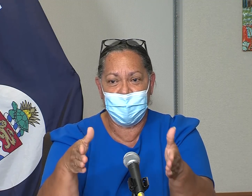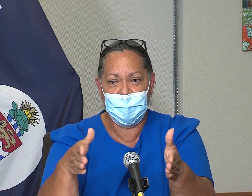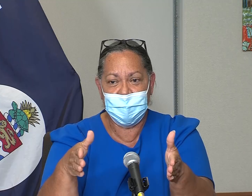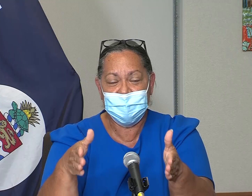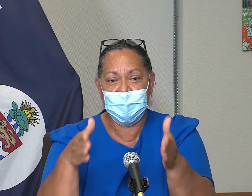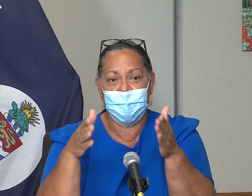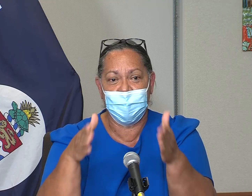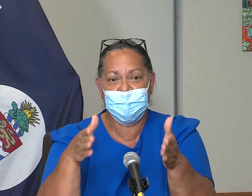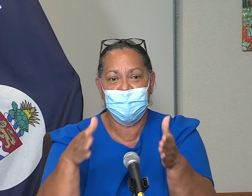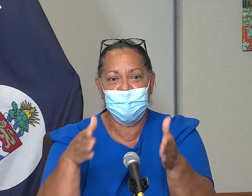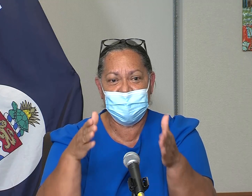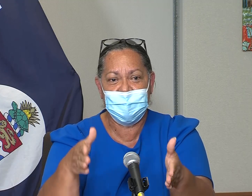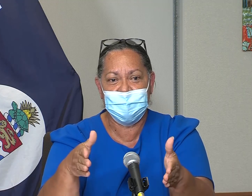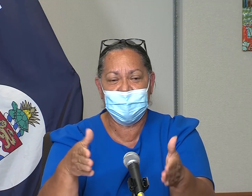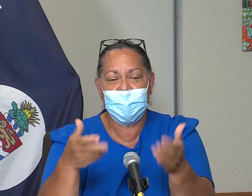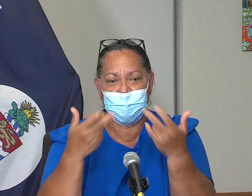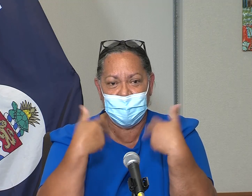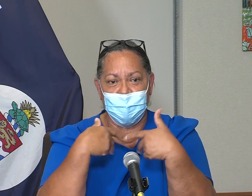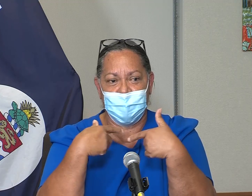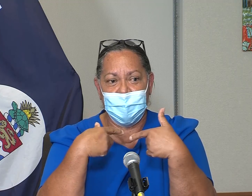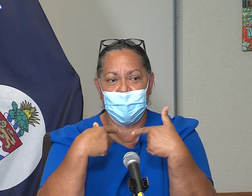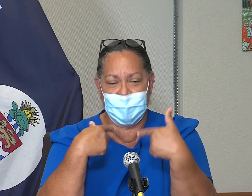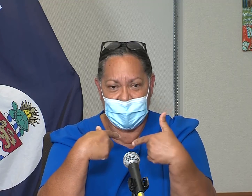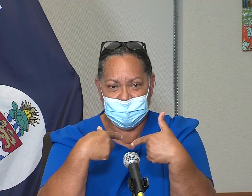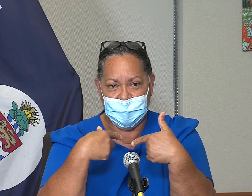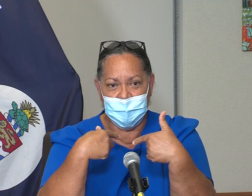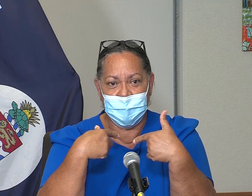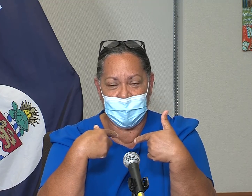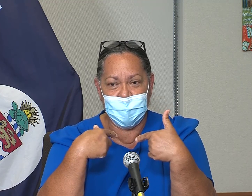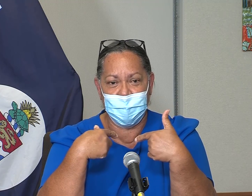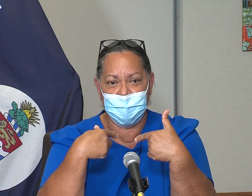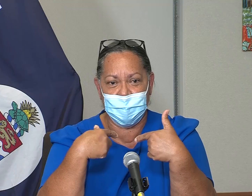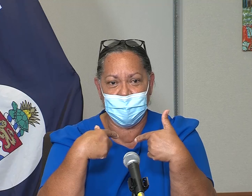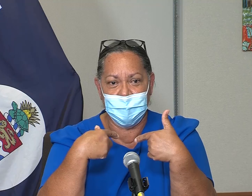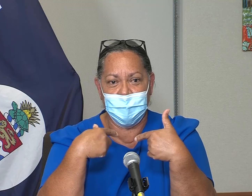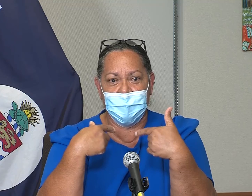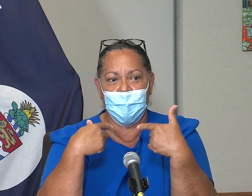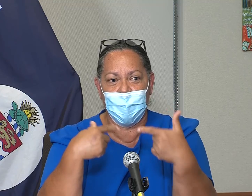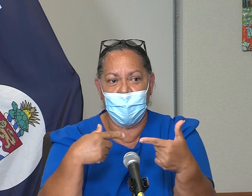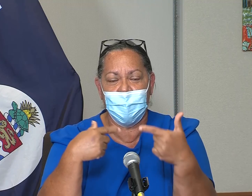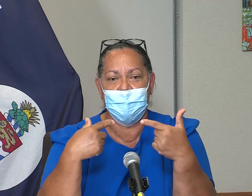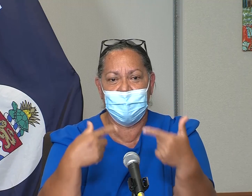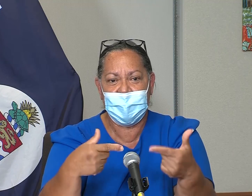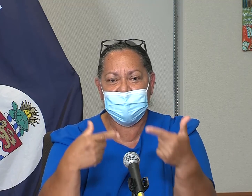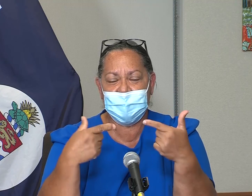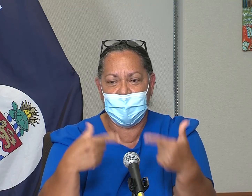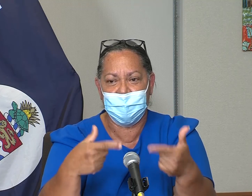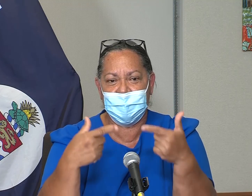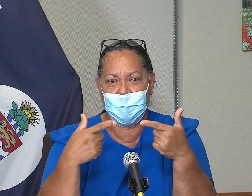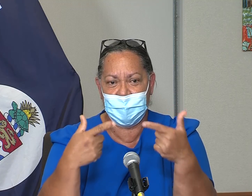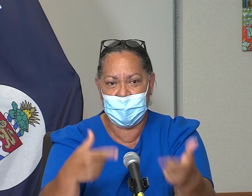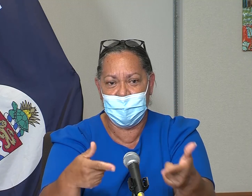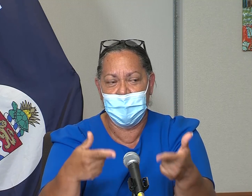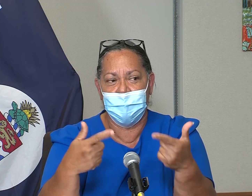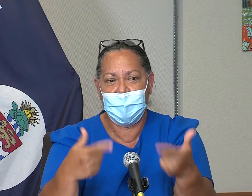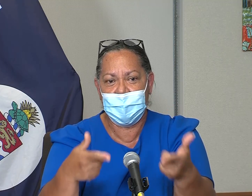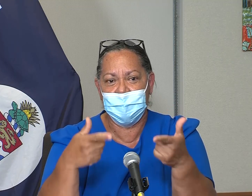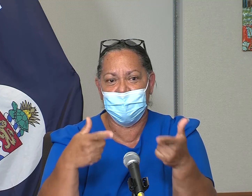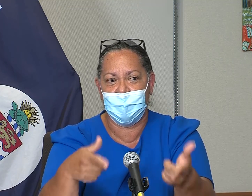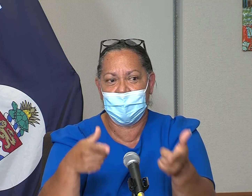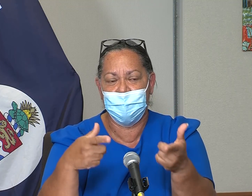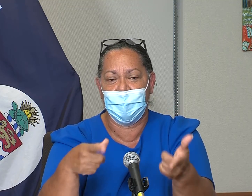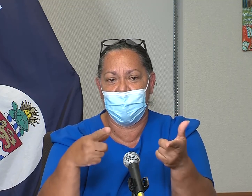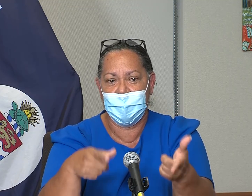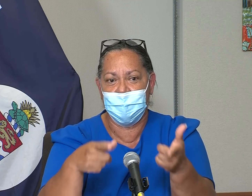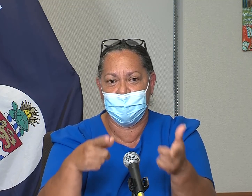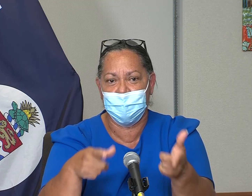would happen is that the person who sneezed kept it within their mask. Get the picture? Go mask up, Cayman. That is